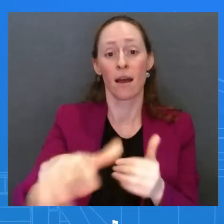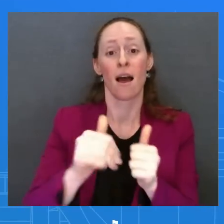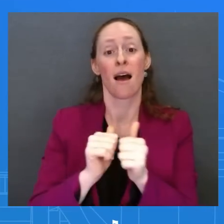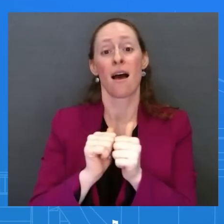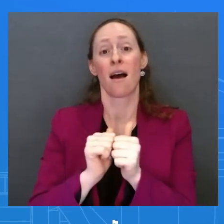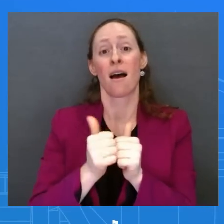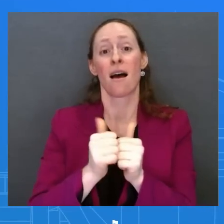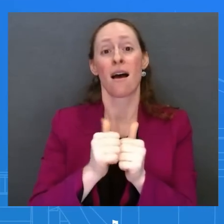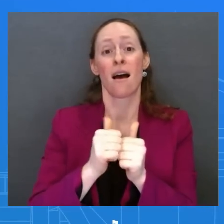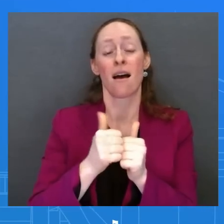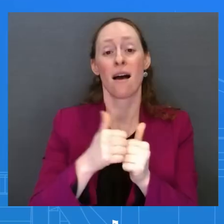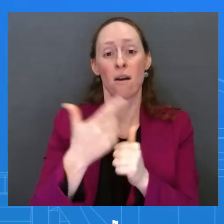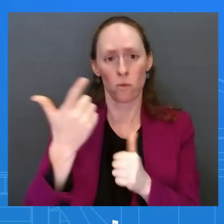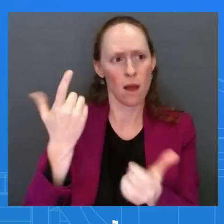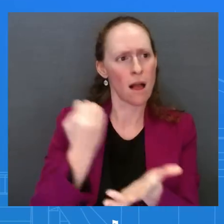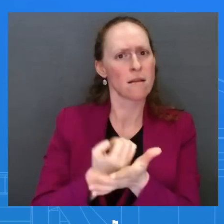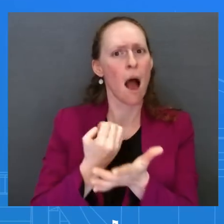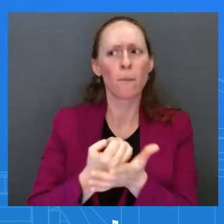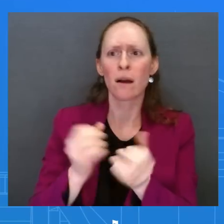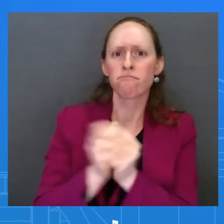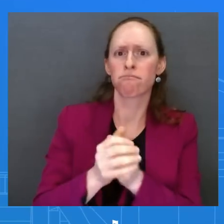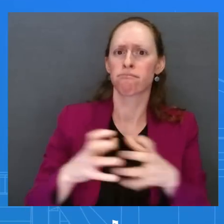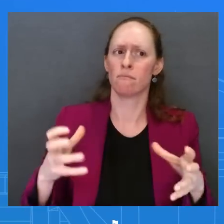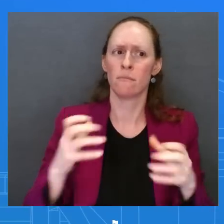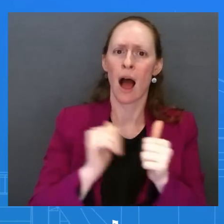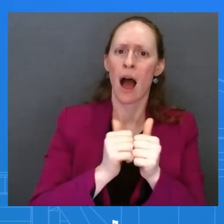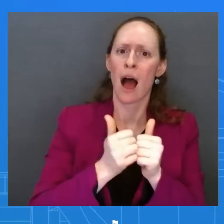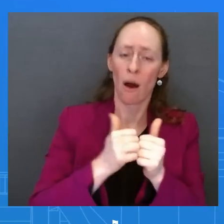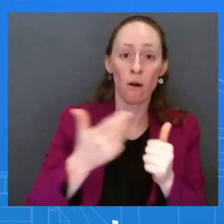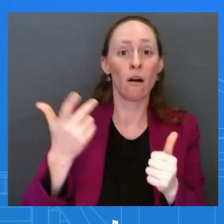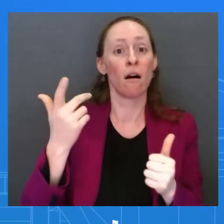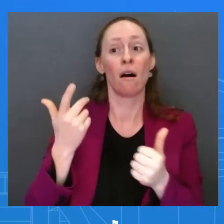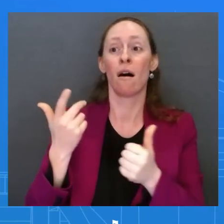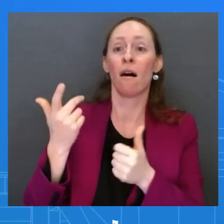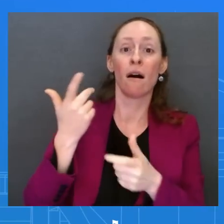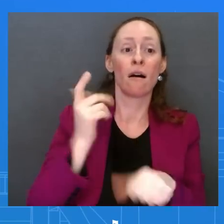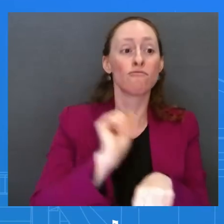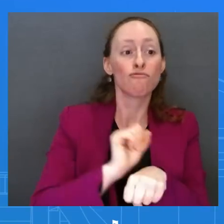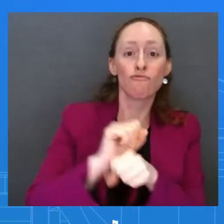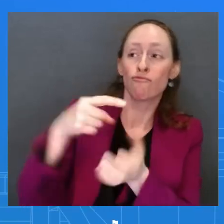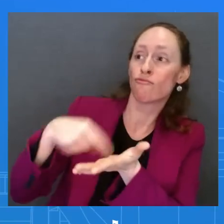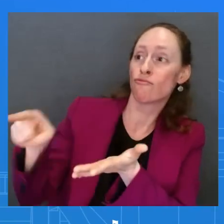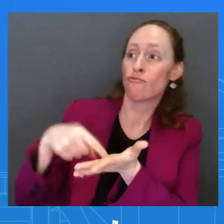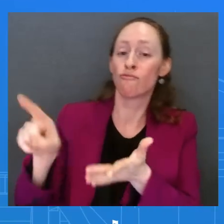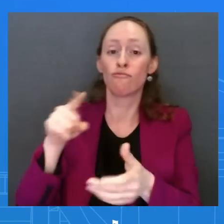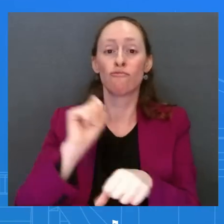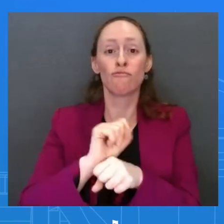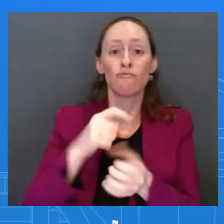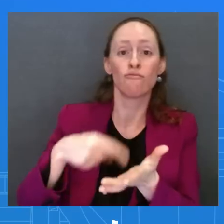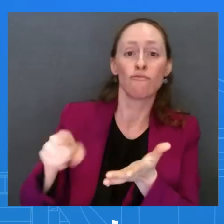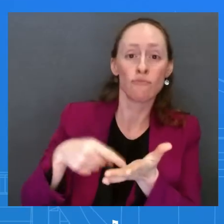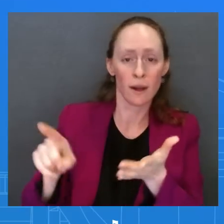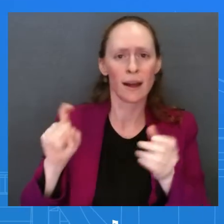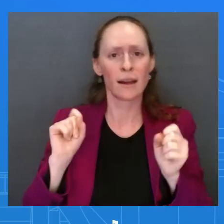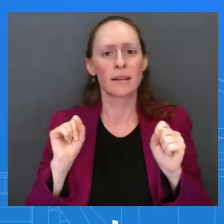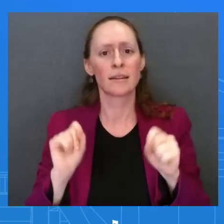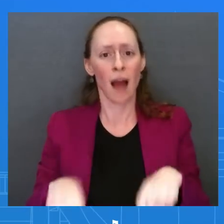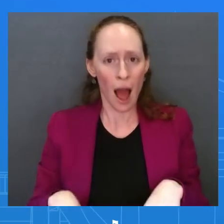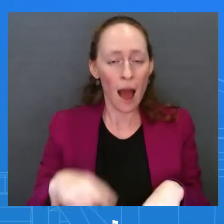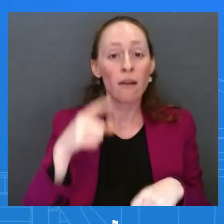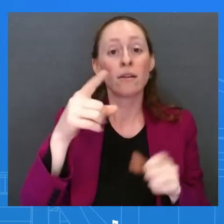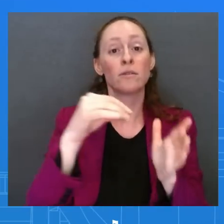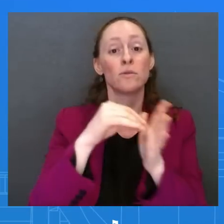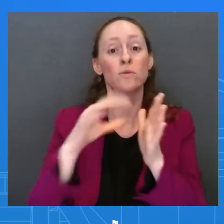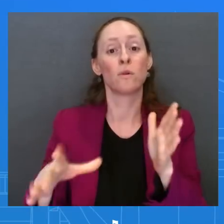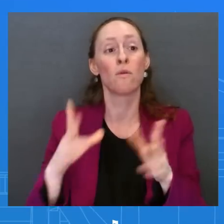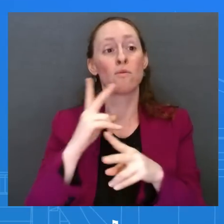you think about people being able to actually do more with this burden that they've been carrying and they've had to deal with. So we